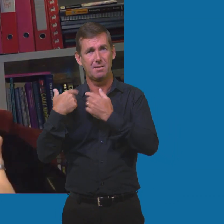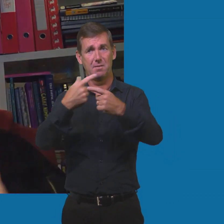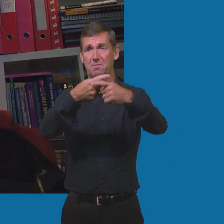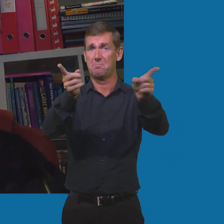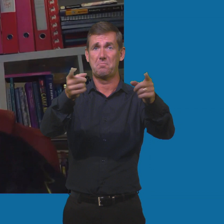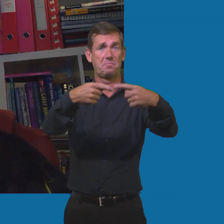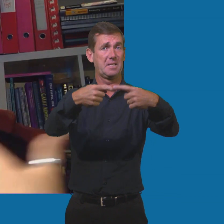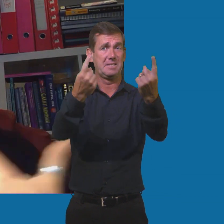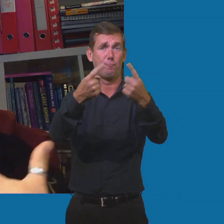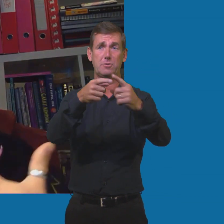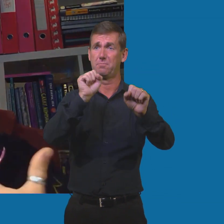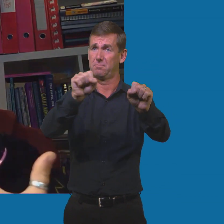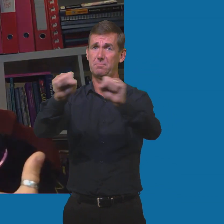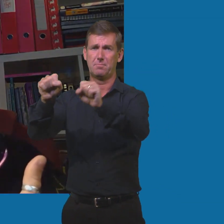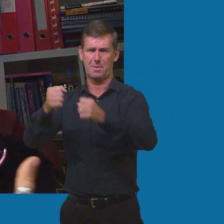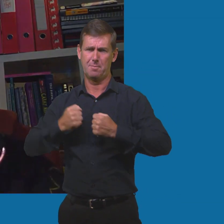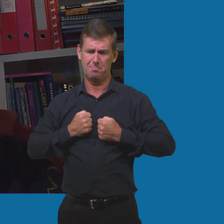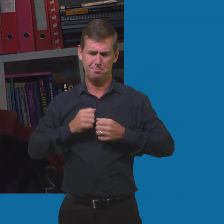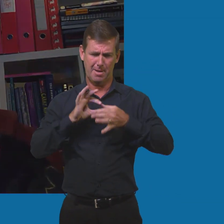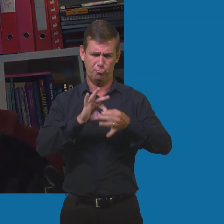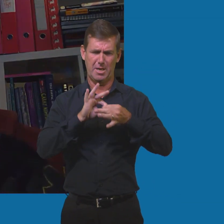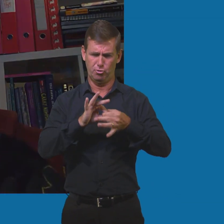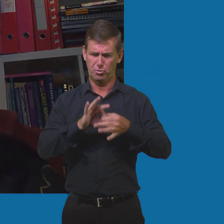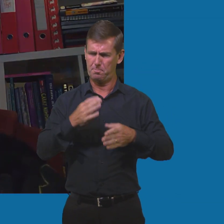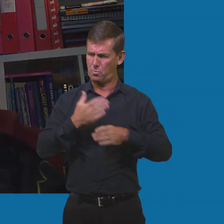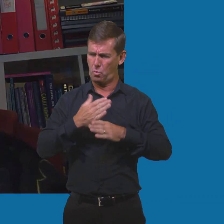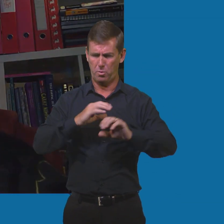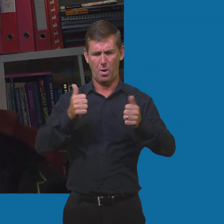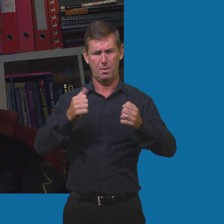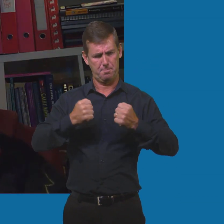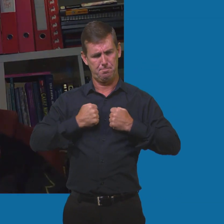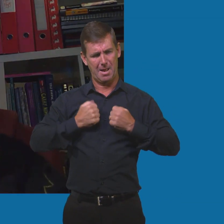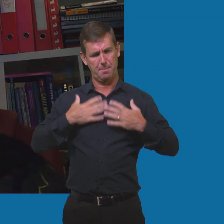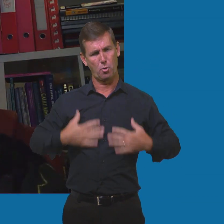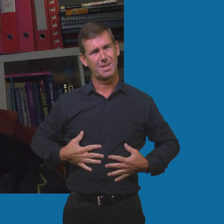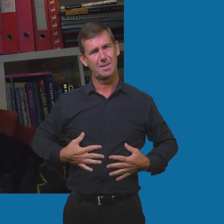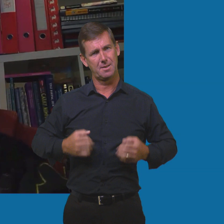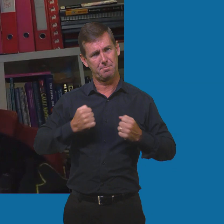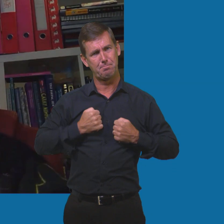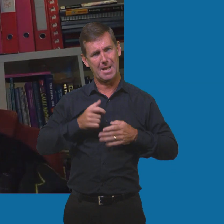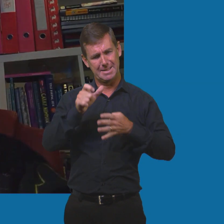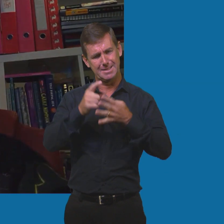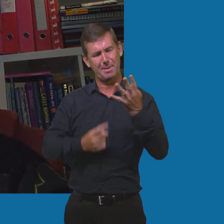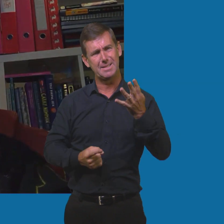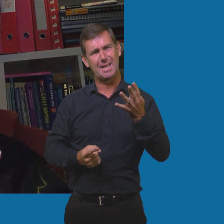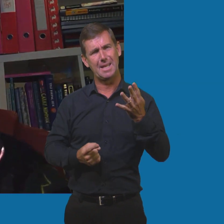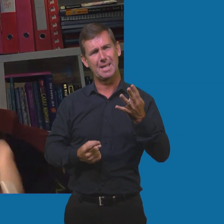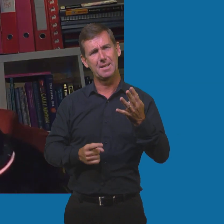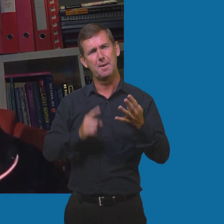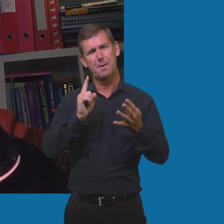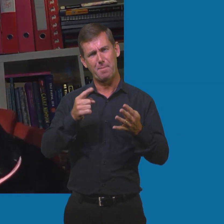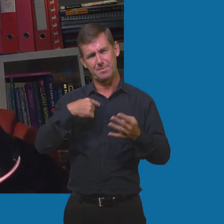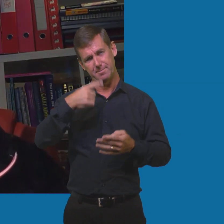else wants to run their relationship, but it's worked for me in my relationship with my body and my disability. But I have found that, it's often not the person